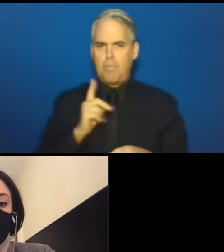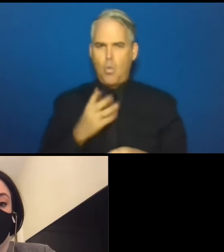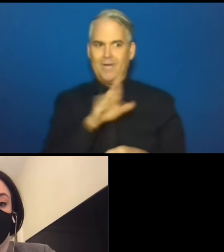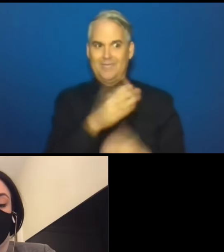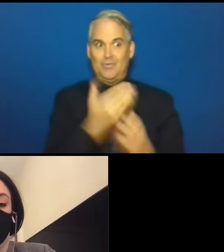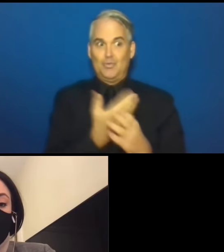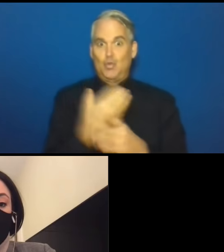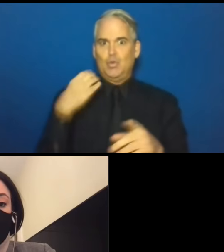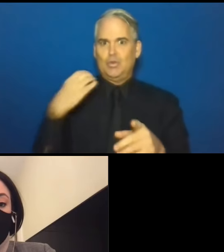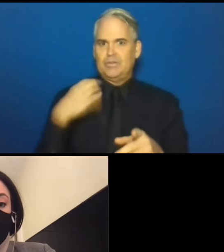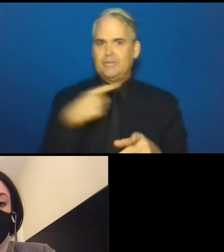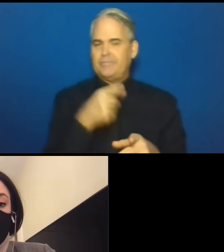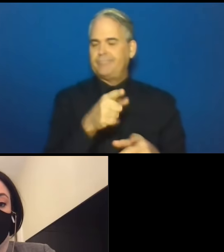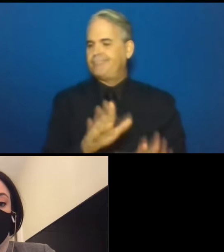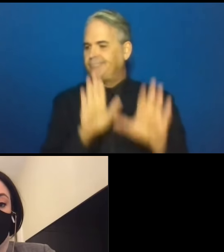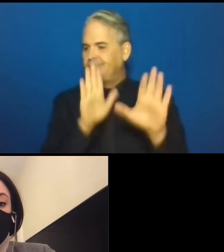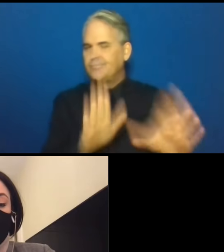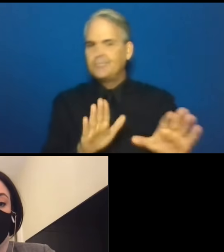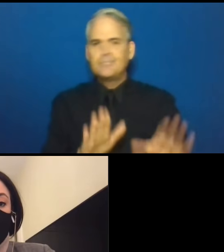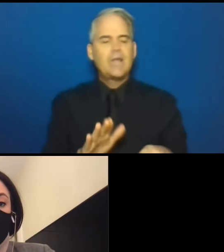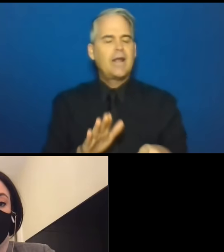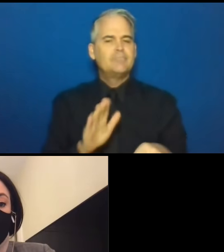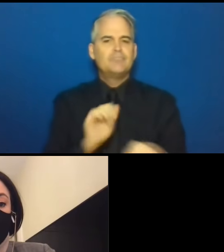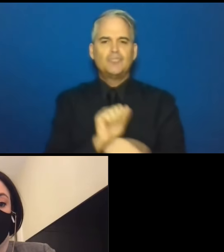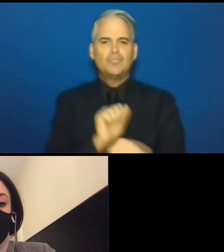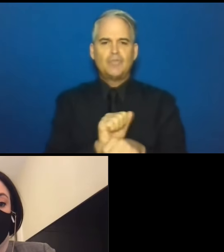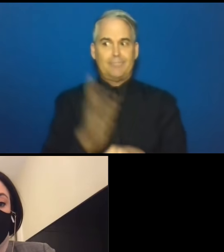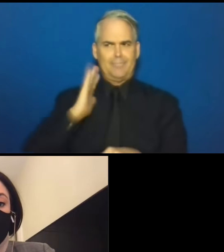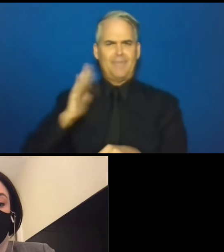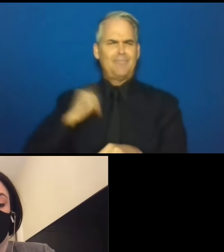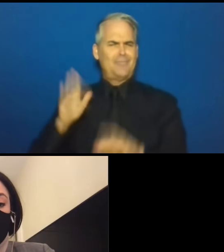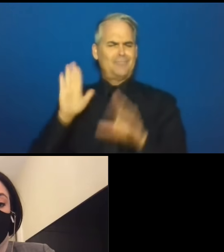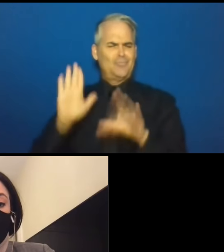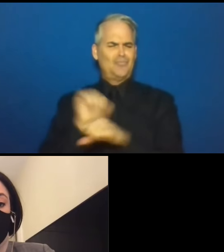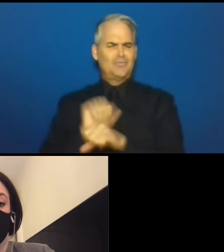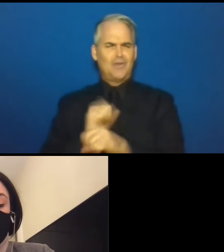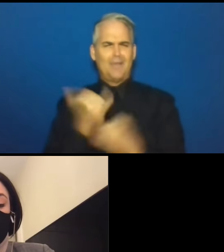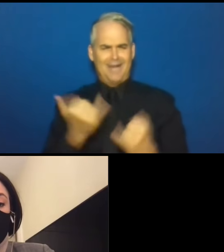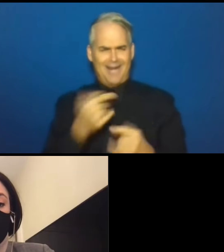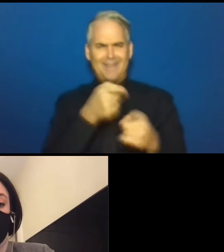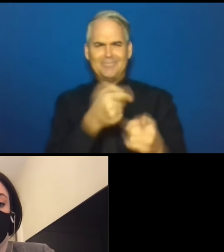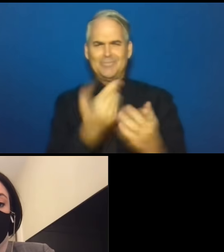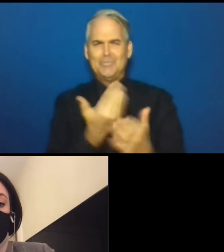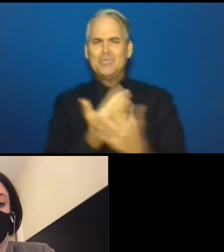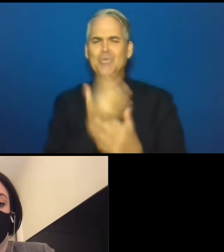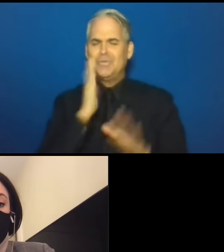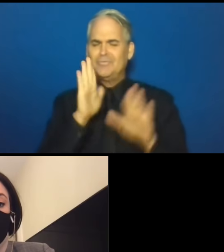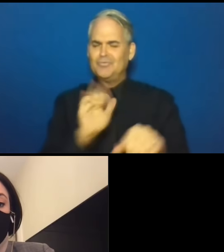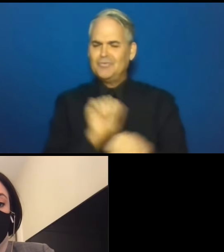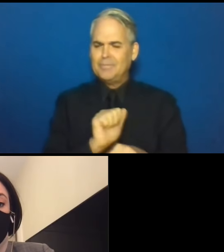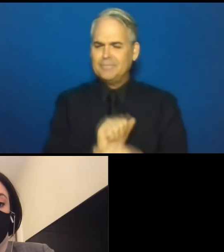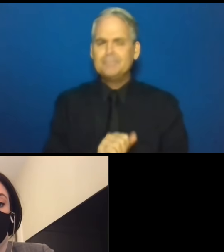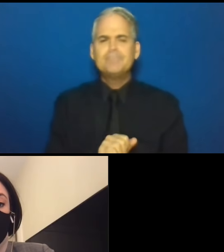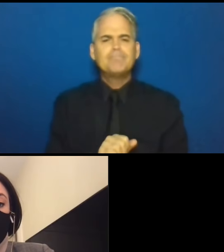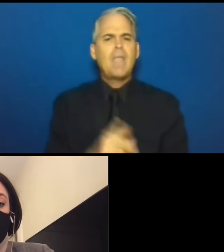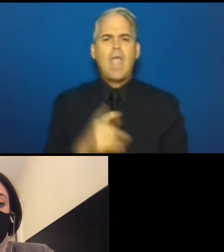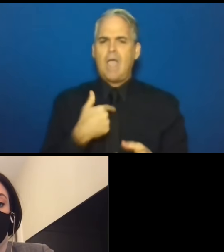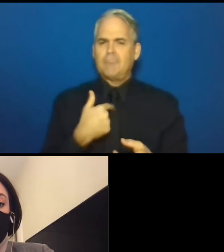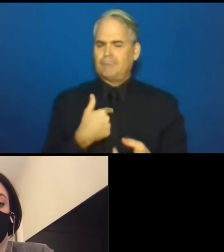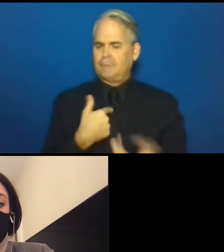mean, Sandra was terrific, and I know Bryn will do a great job. I had conversations with most of our gaming operators in the